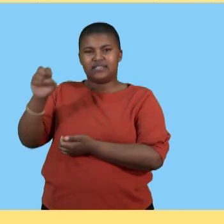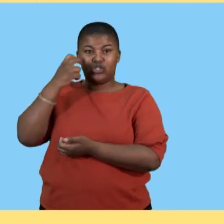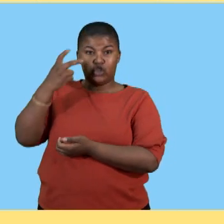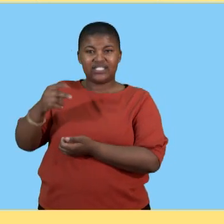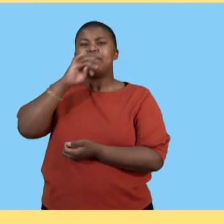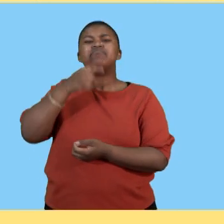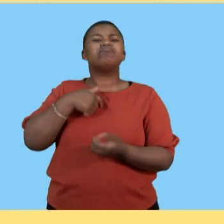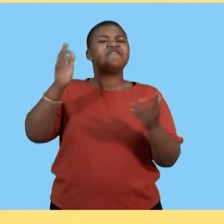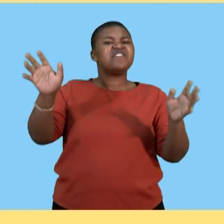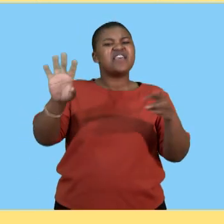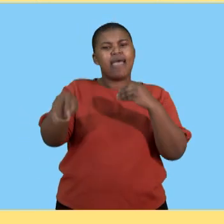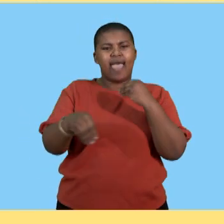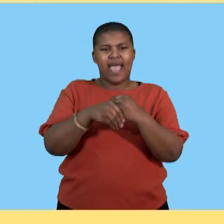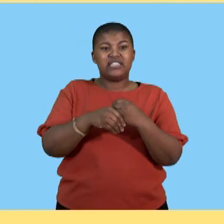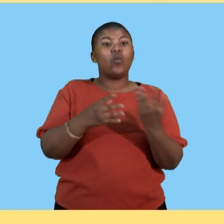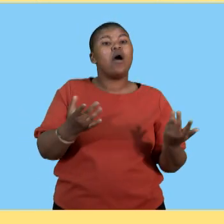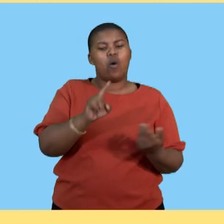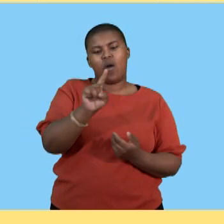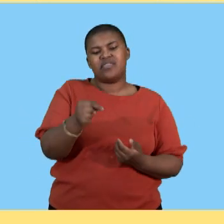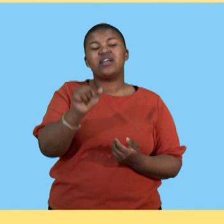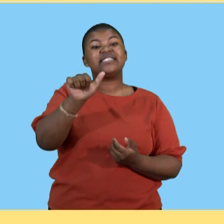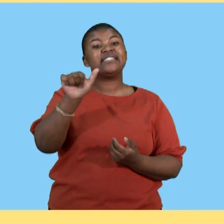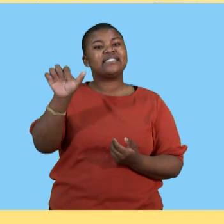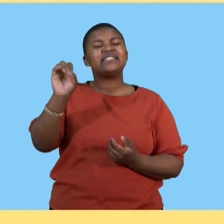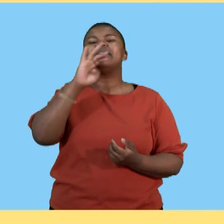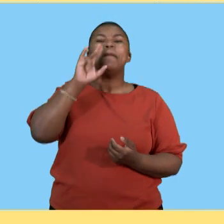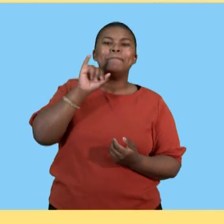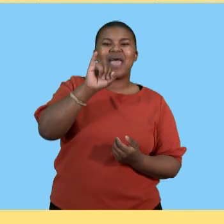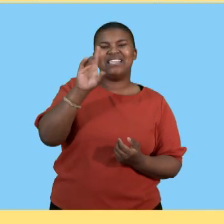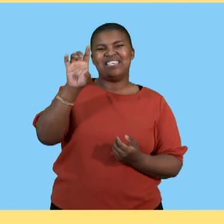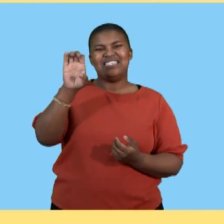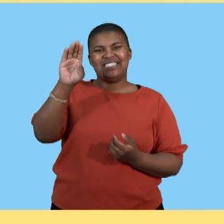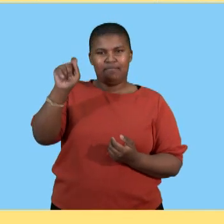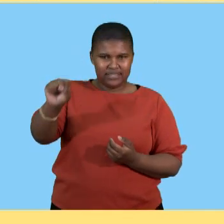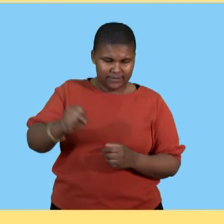15,960. We have added the 1,660, which is bad debts.